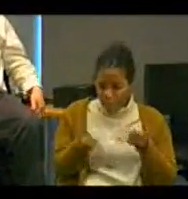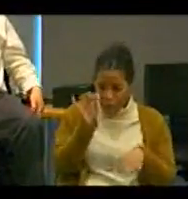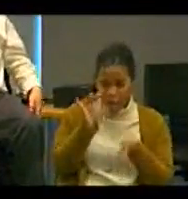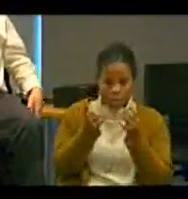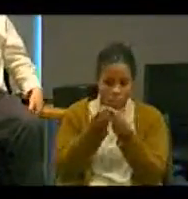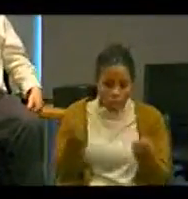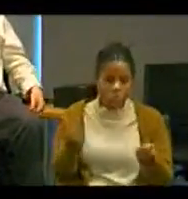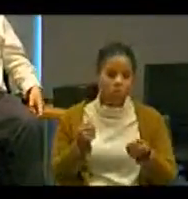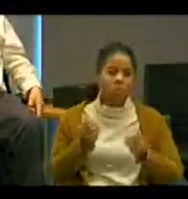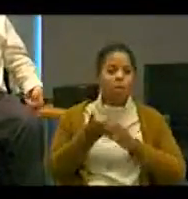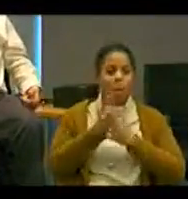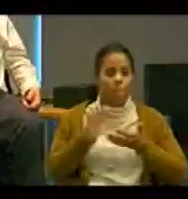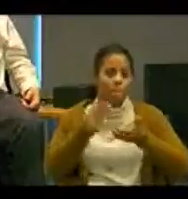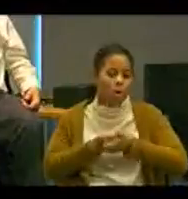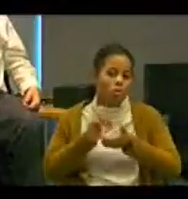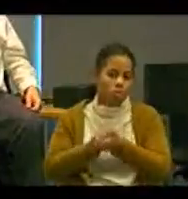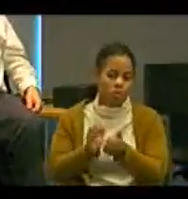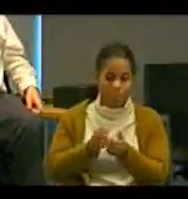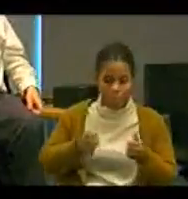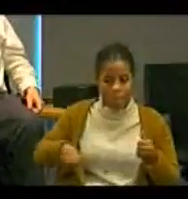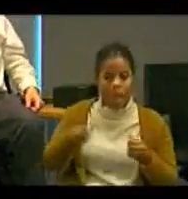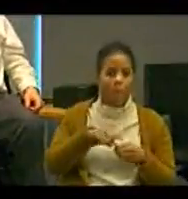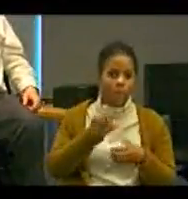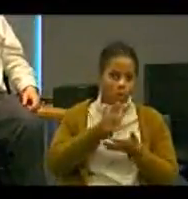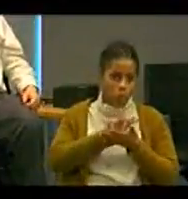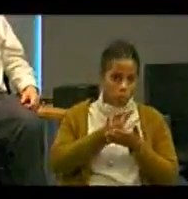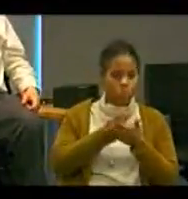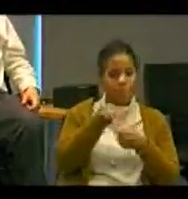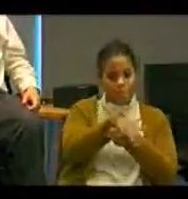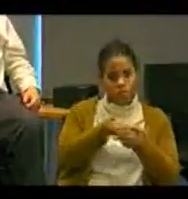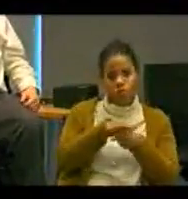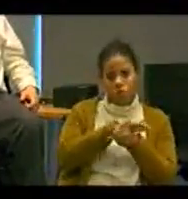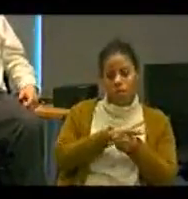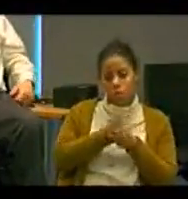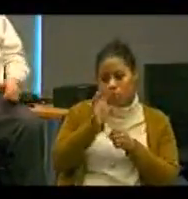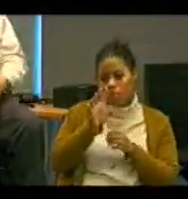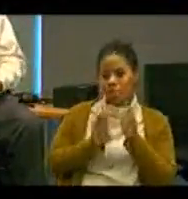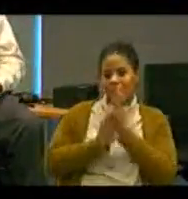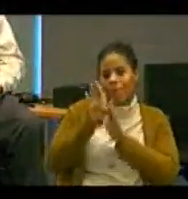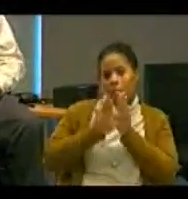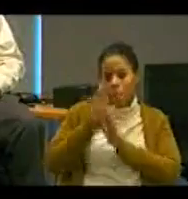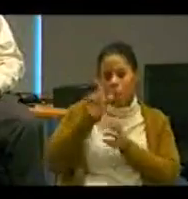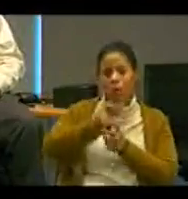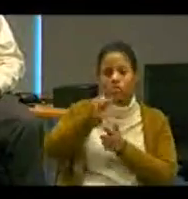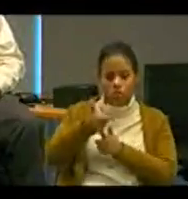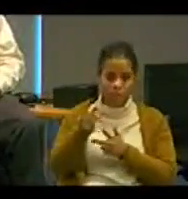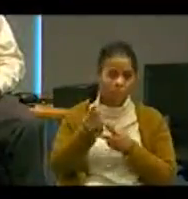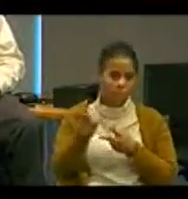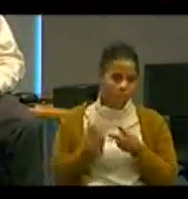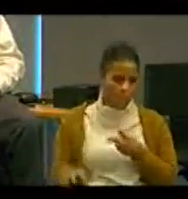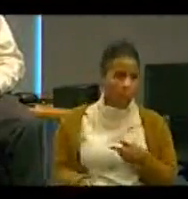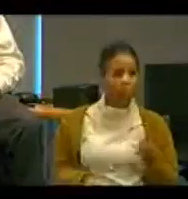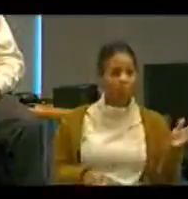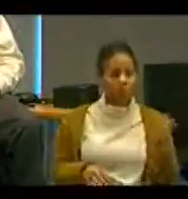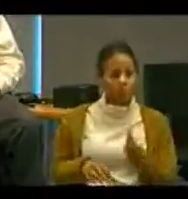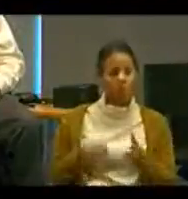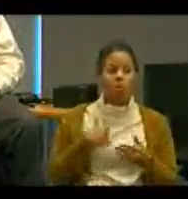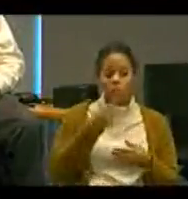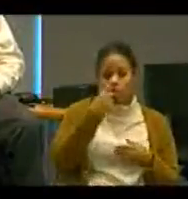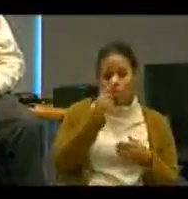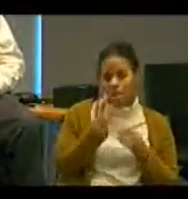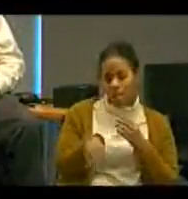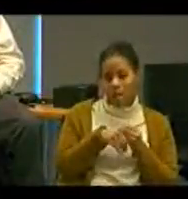partners with them in their school districts to develop alternatives. Dr. Morgan? I was just going to add to the point about